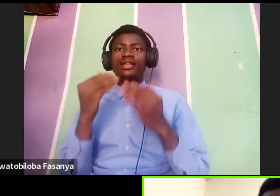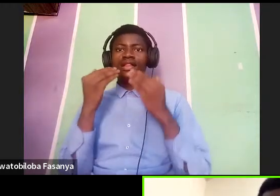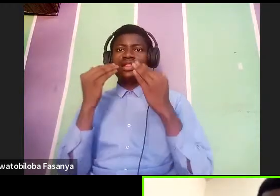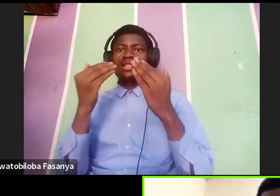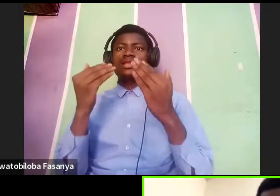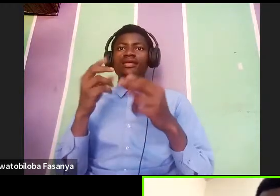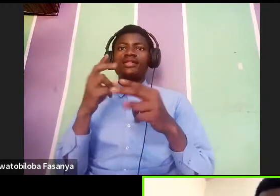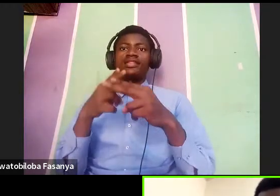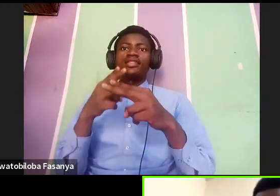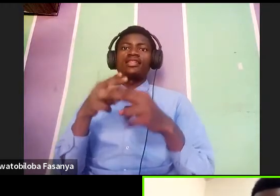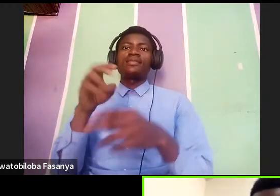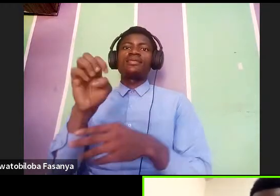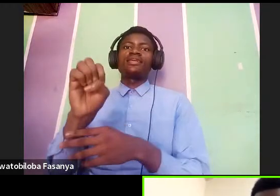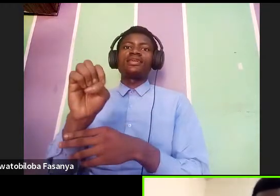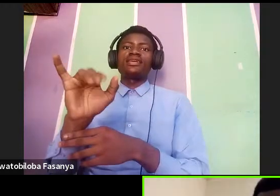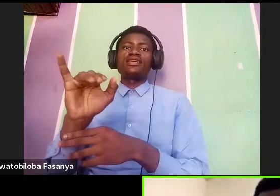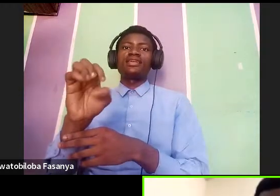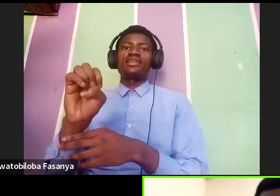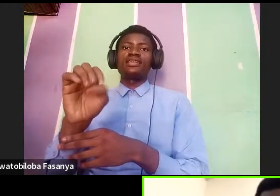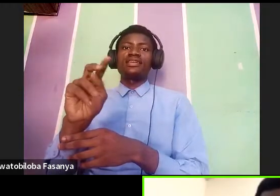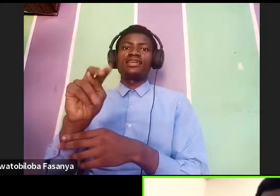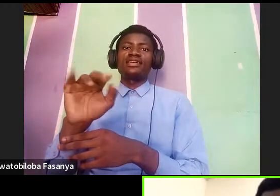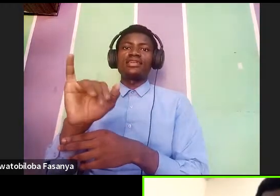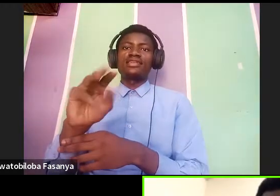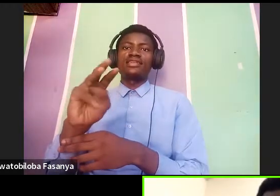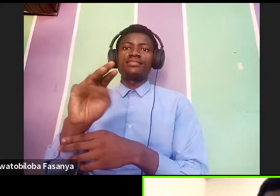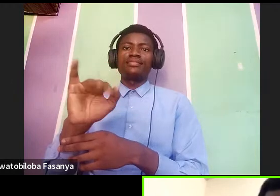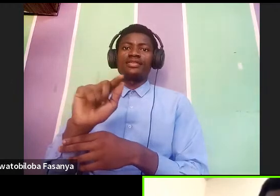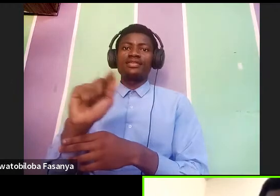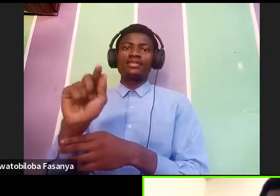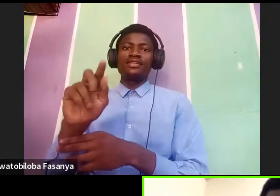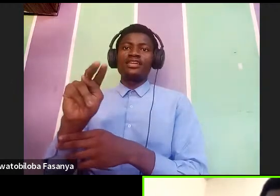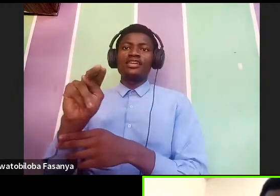Enimi Indiomu. I'm a GP in the UK.